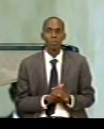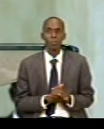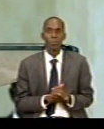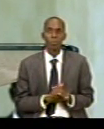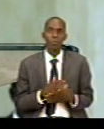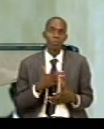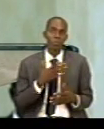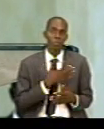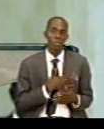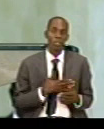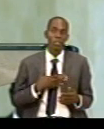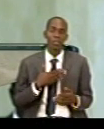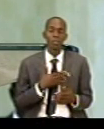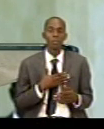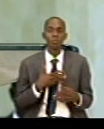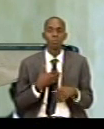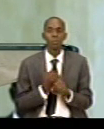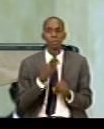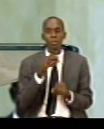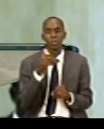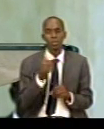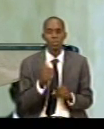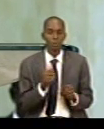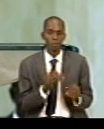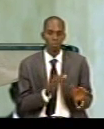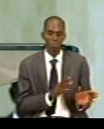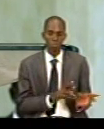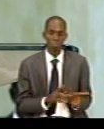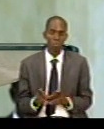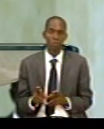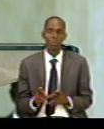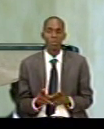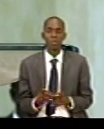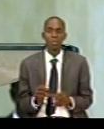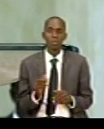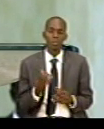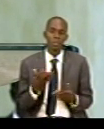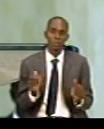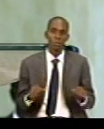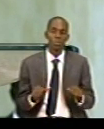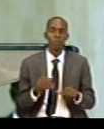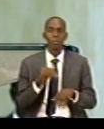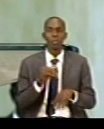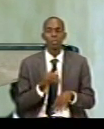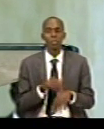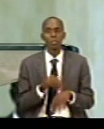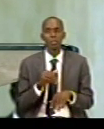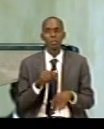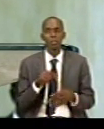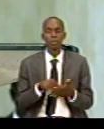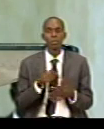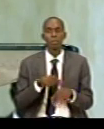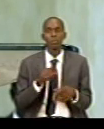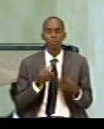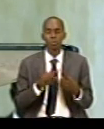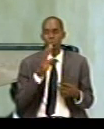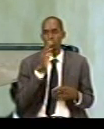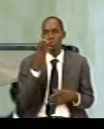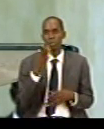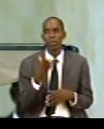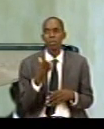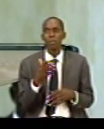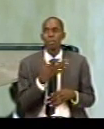Please make yourself available all the time to attend the services. And our